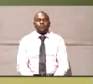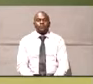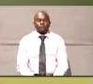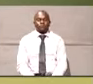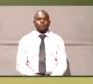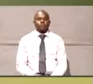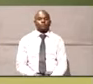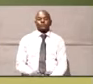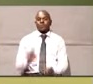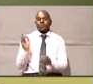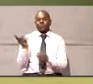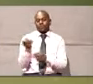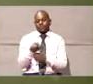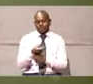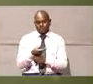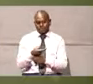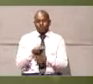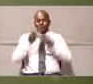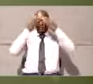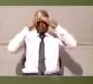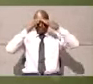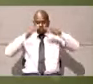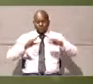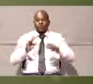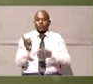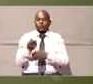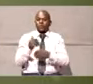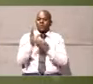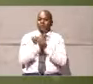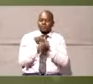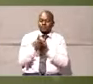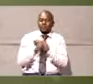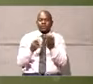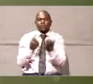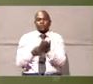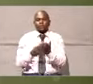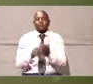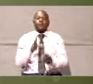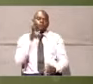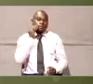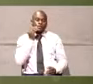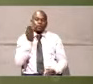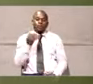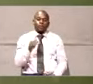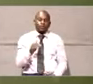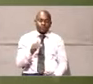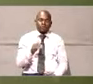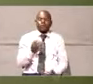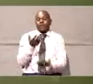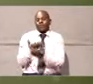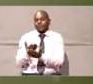In Wakiso, as we all know, Wakiso is one of the districts in Uganda experiencing the highest degree of